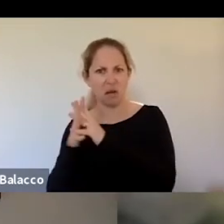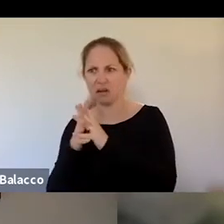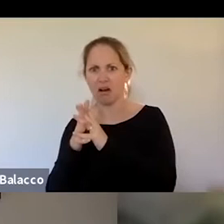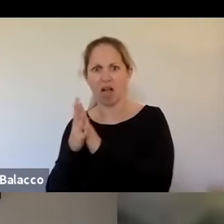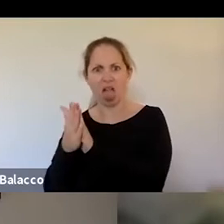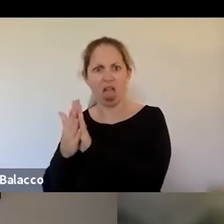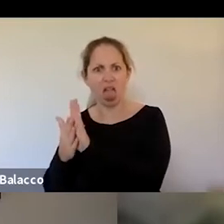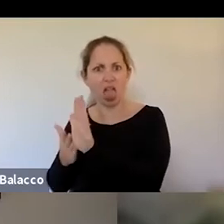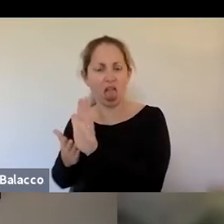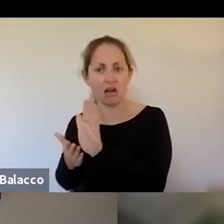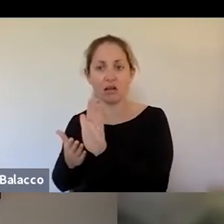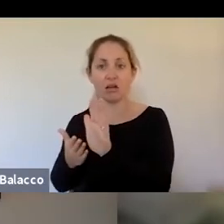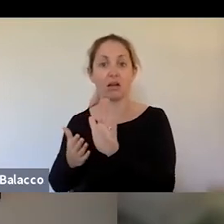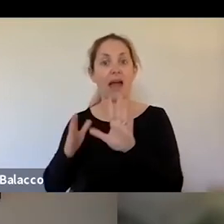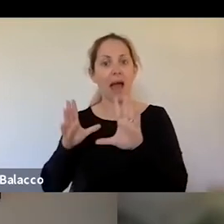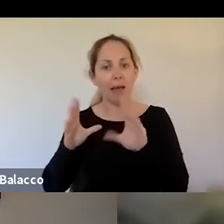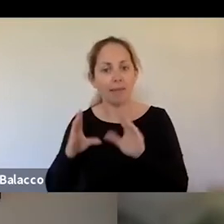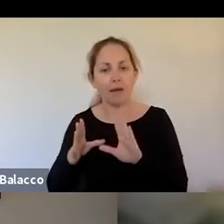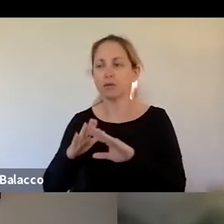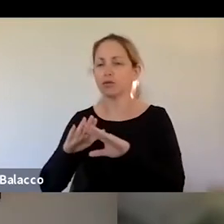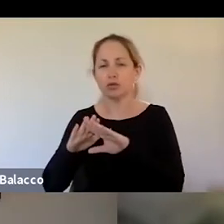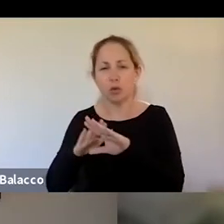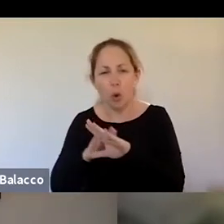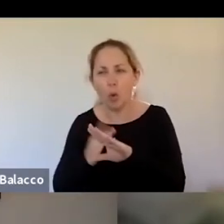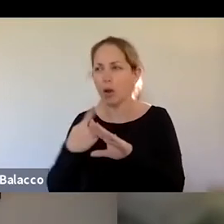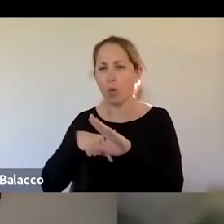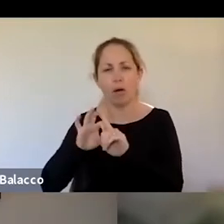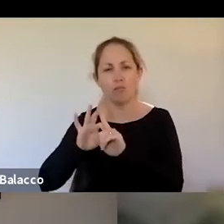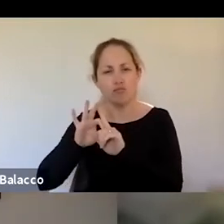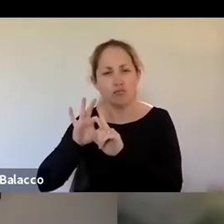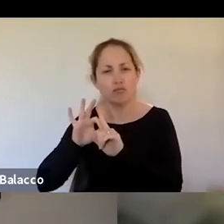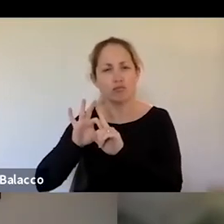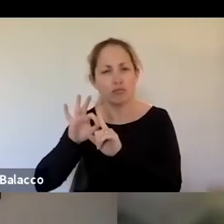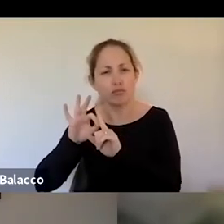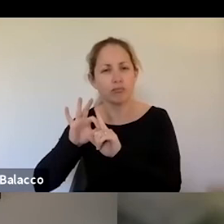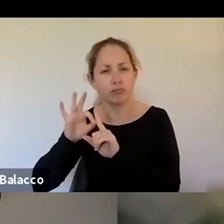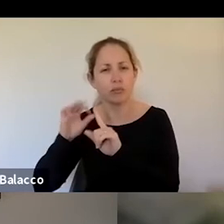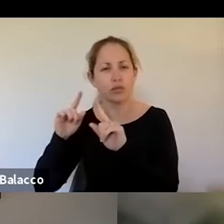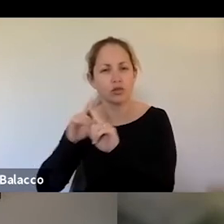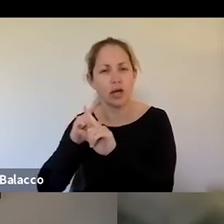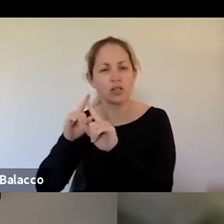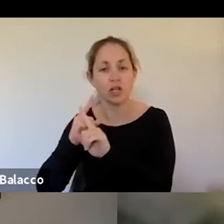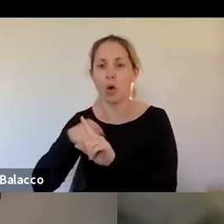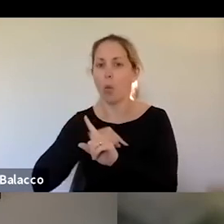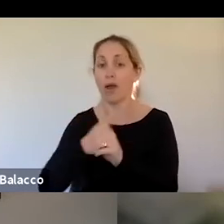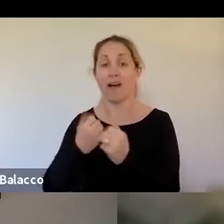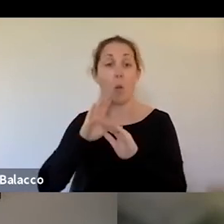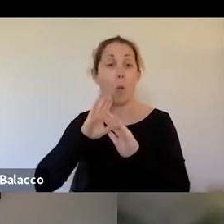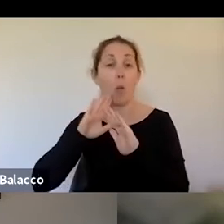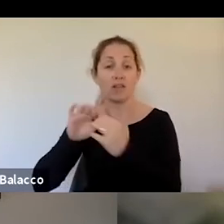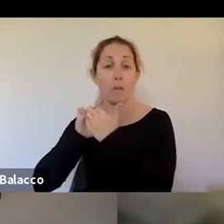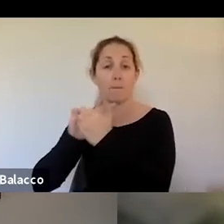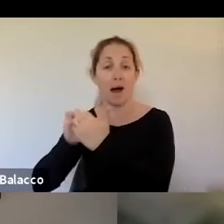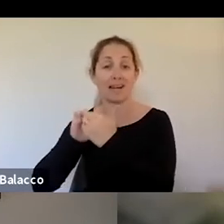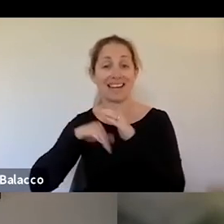And then things started to change. We also have wonderful partners in Norway and now a little broader